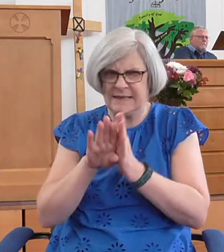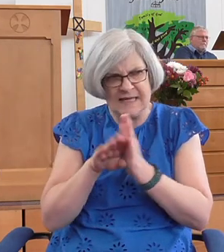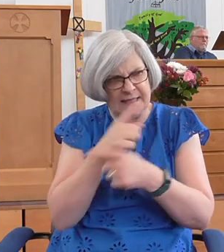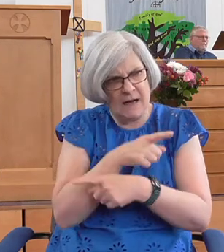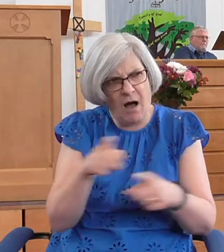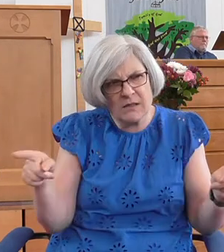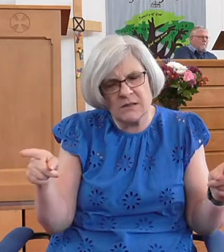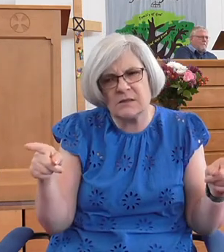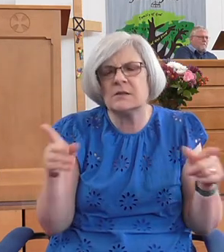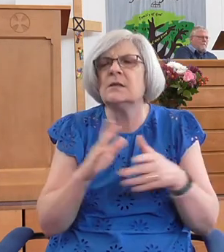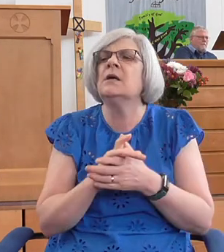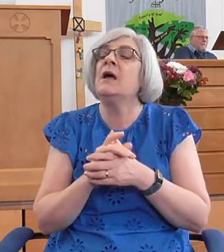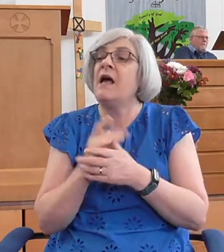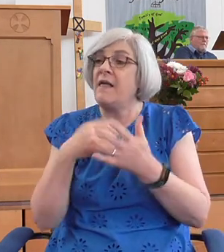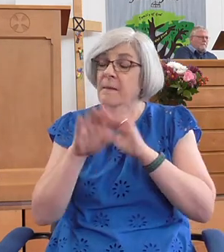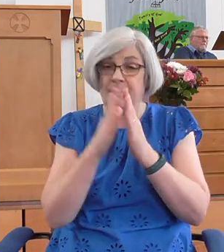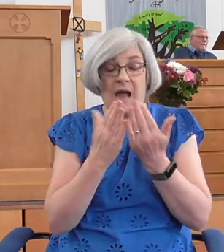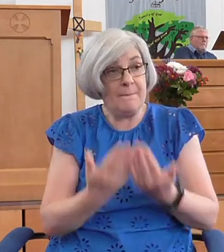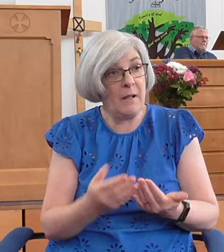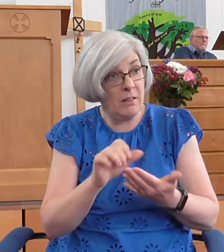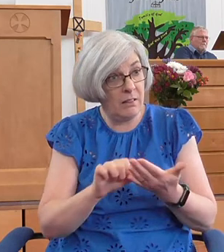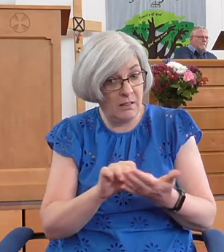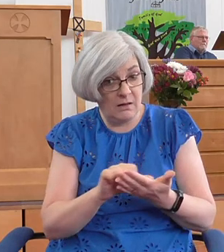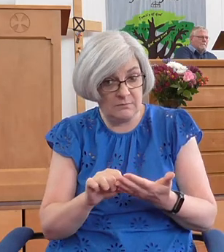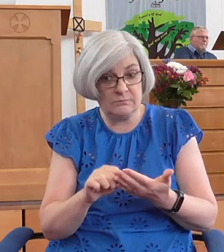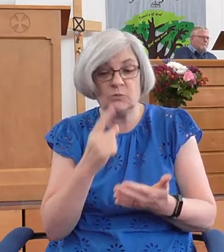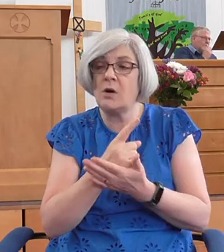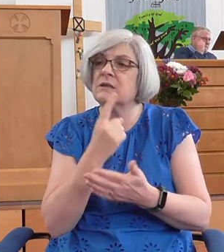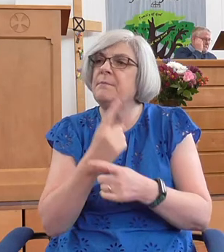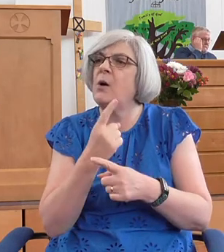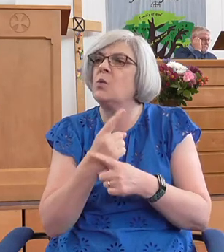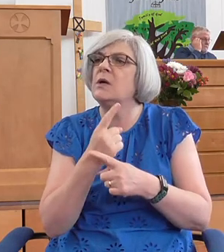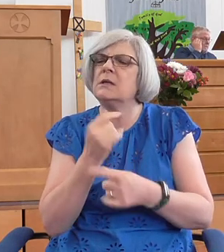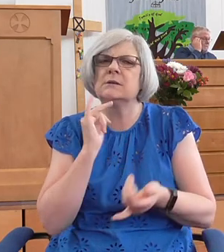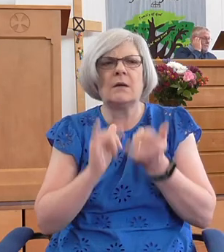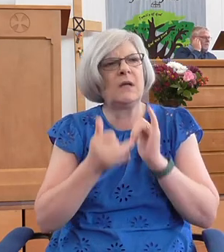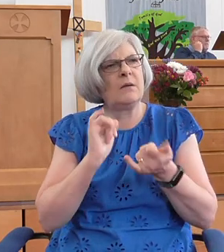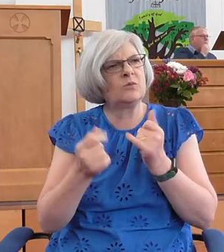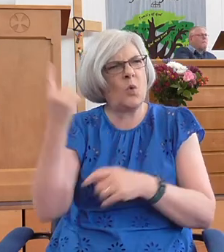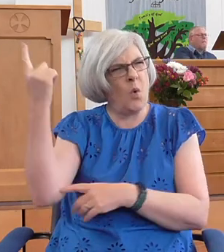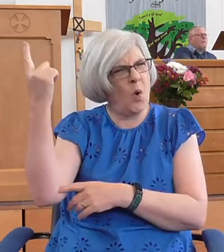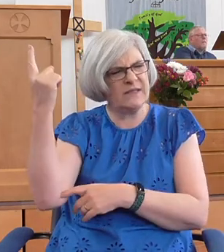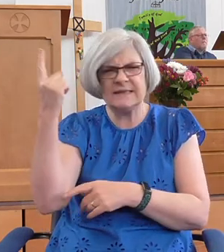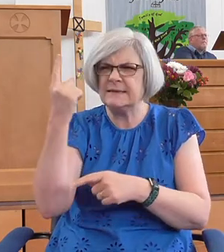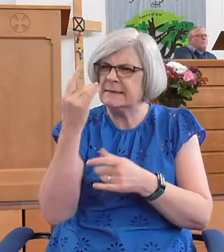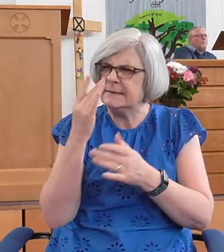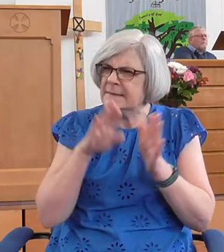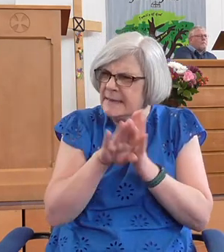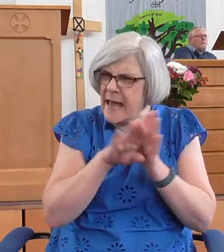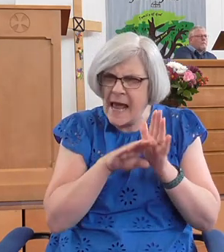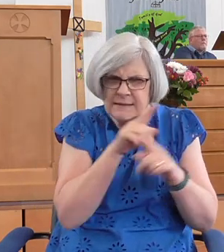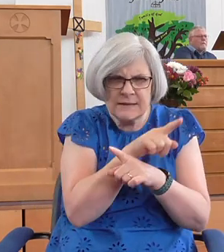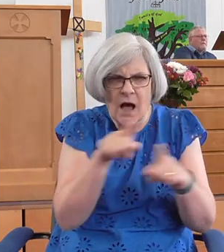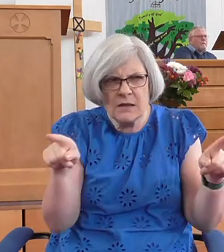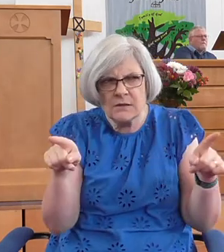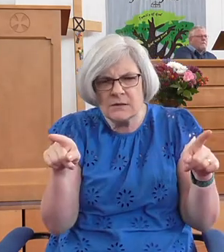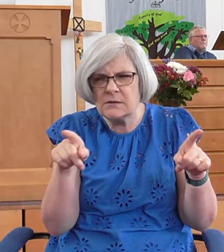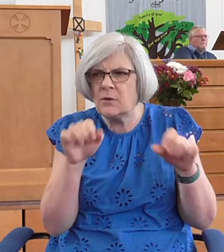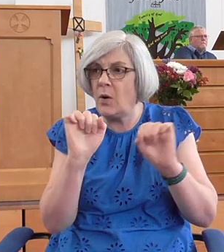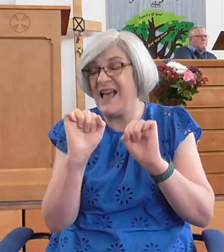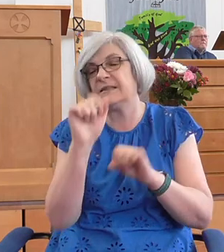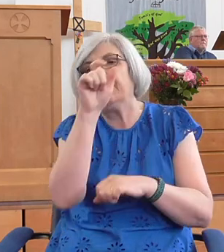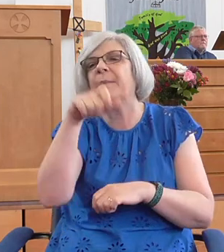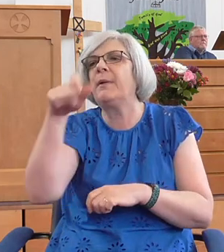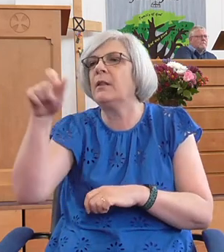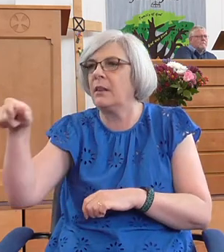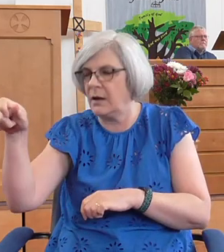interesting that in the Bible it talks about that sometimes God tests us or his people, but